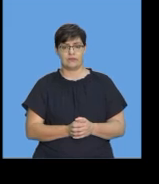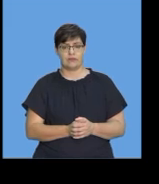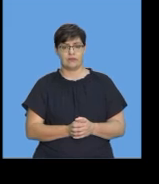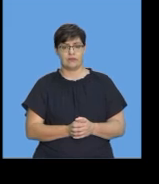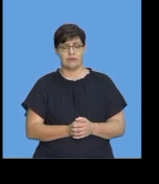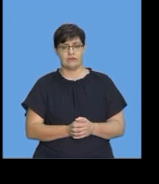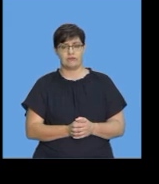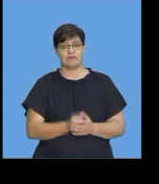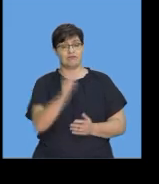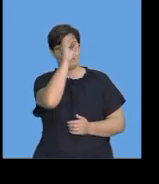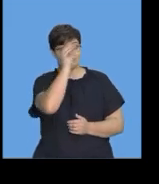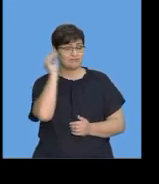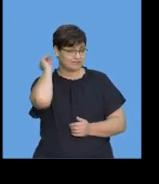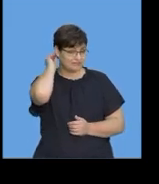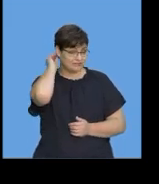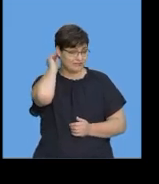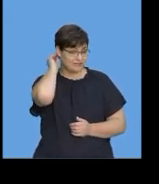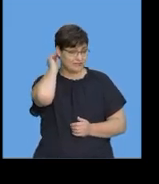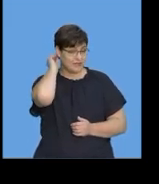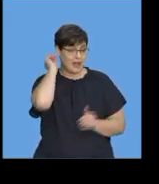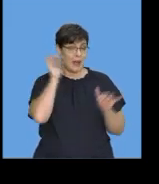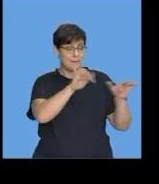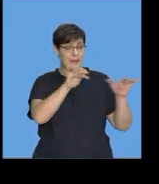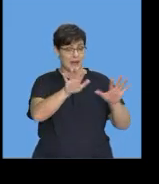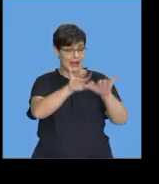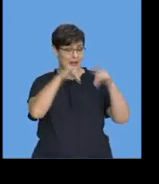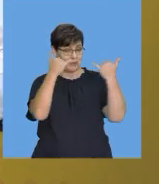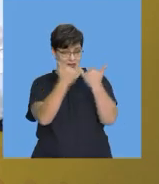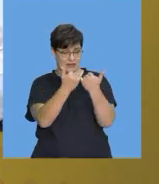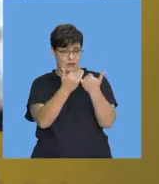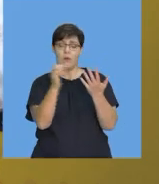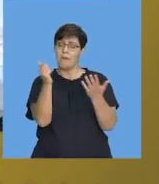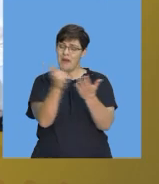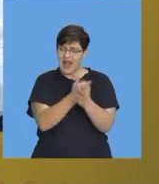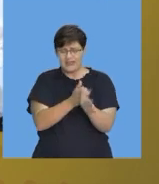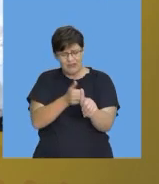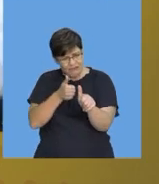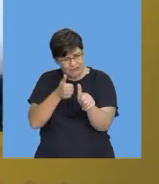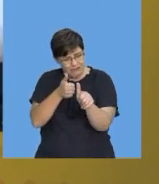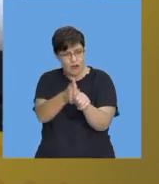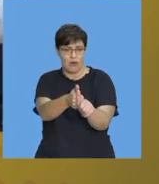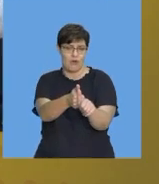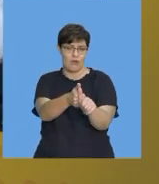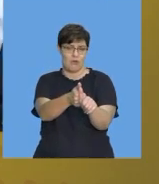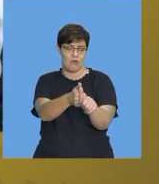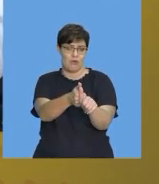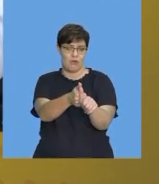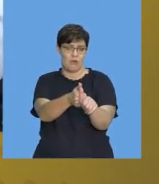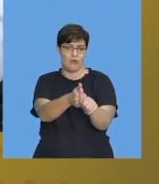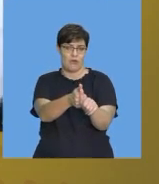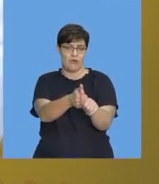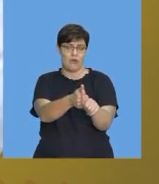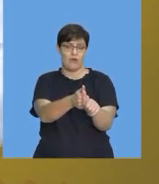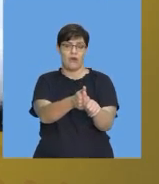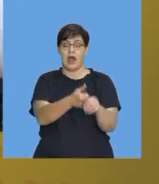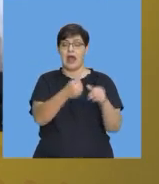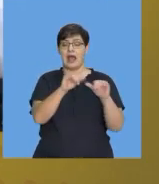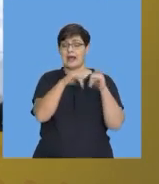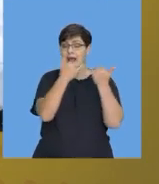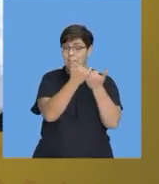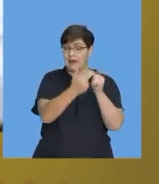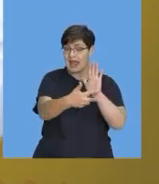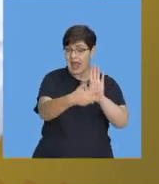Remember, as public companies, we have to be compliant with the Companies Act, and you have